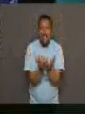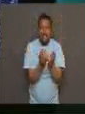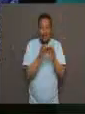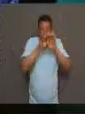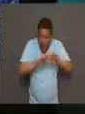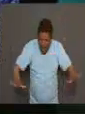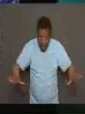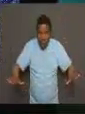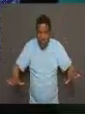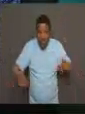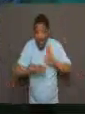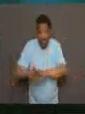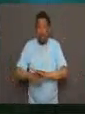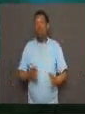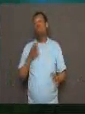flat surface.